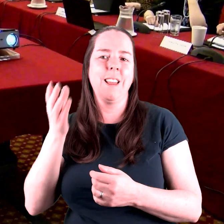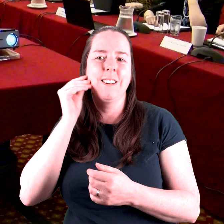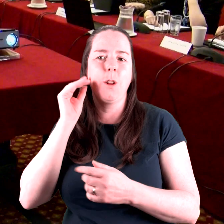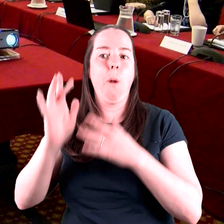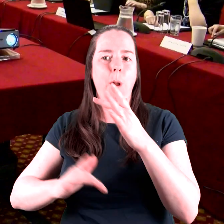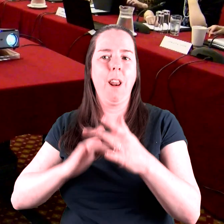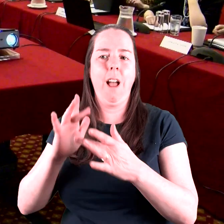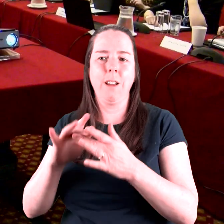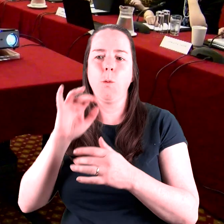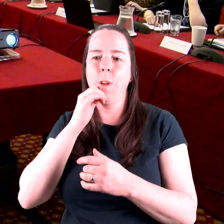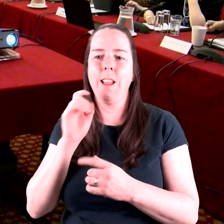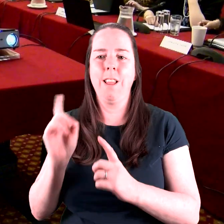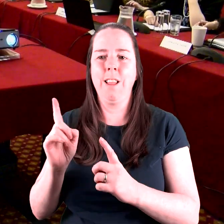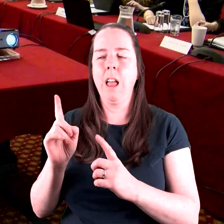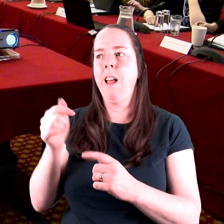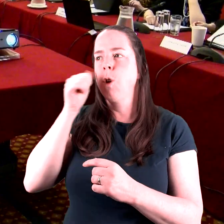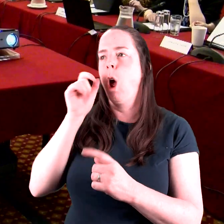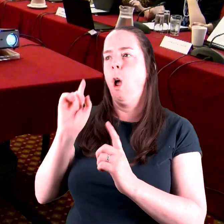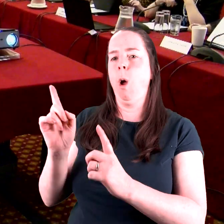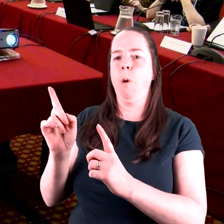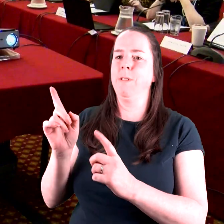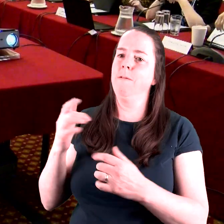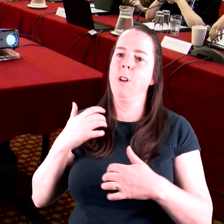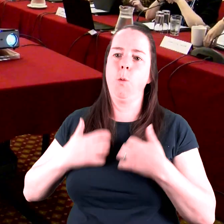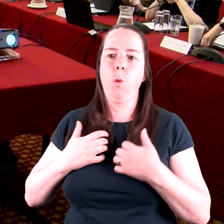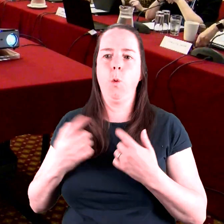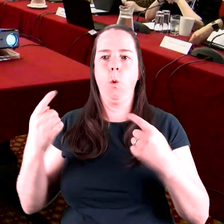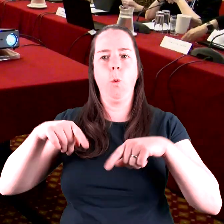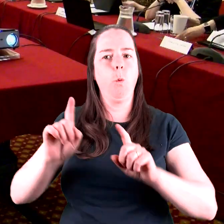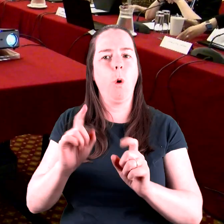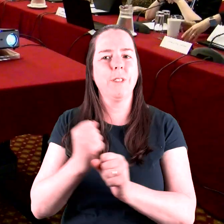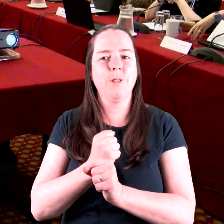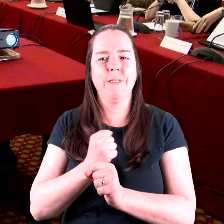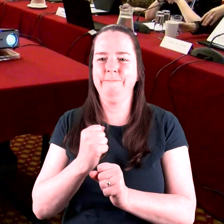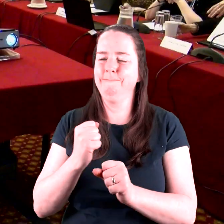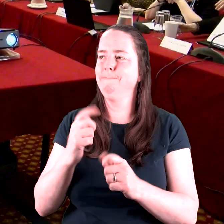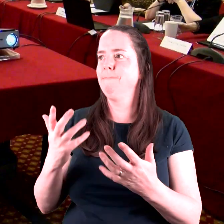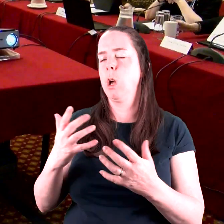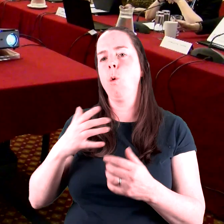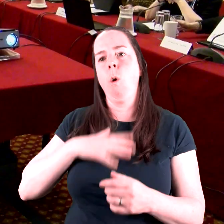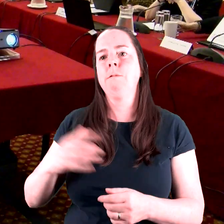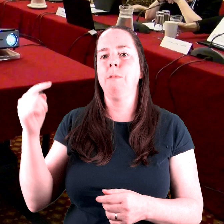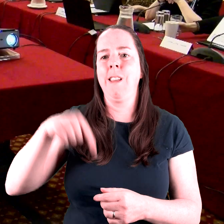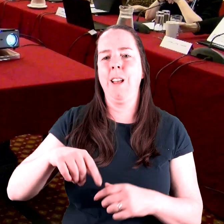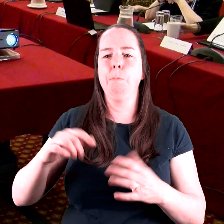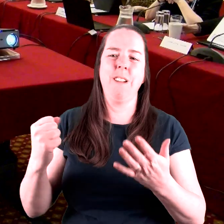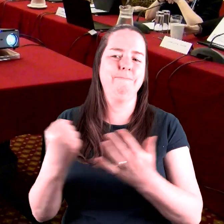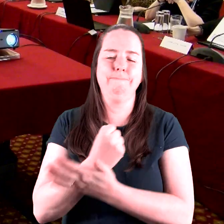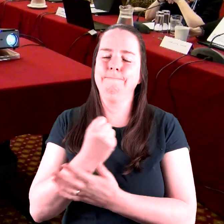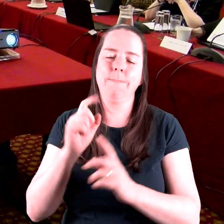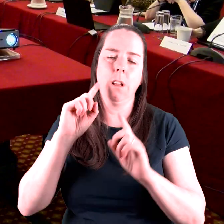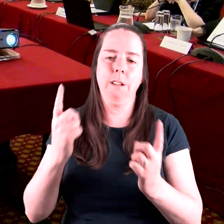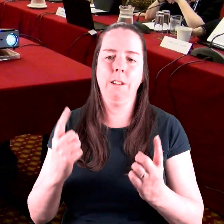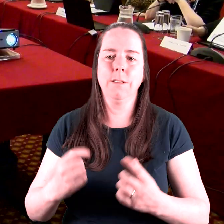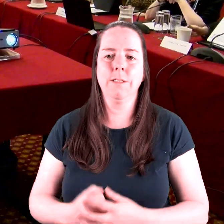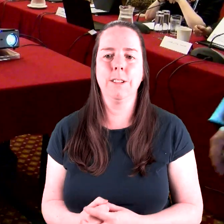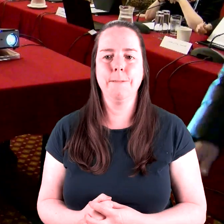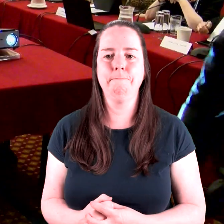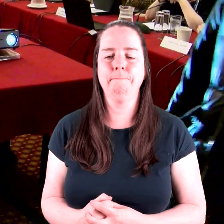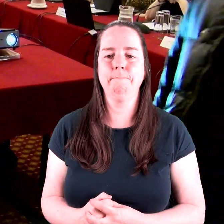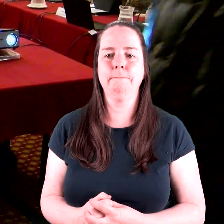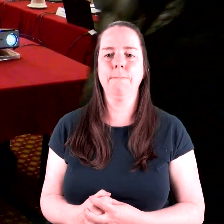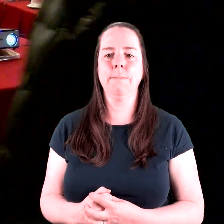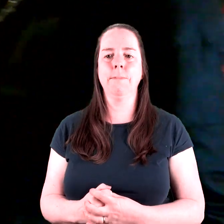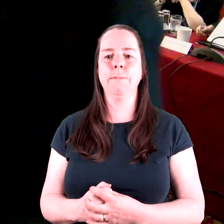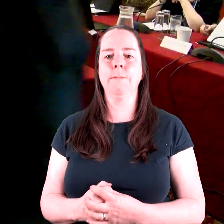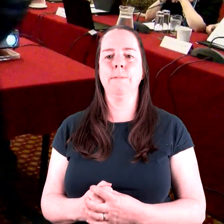will be listening online, so Ruth, I know, is very interested in what we're doing, and she really would have liked to be here with us, but unfortunately couldn't come